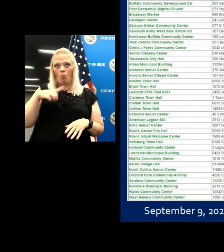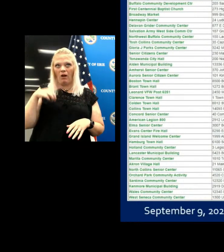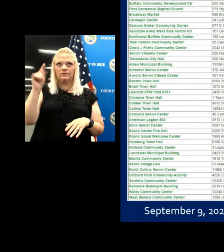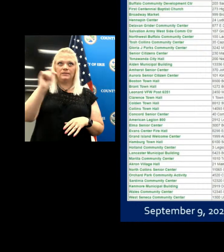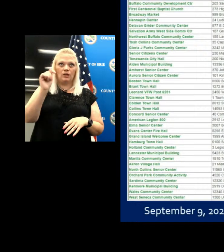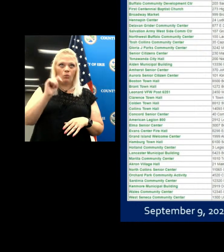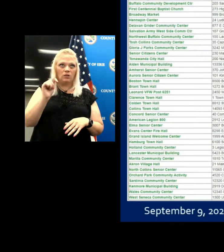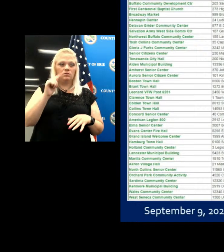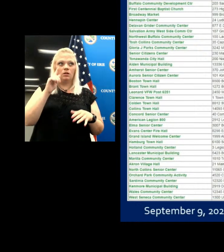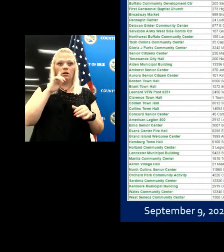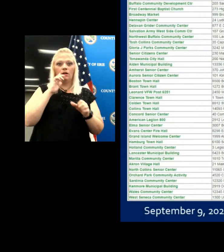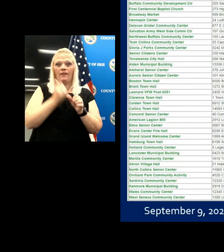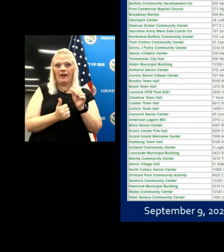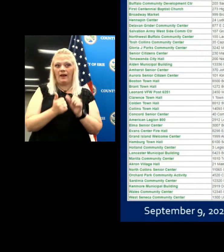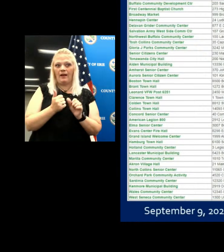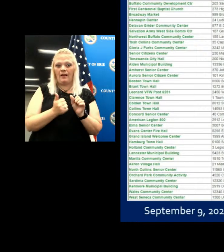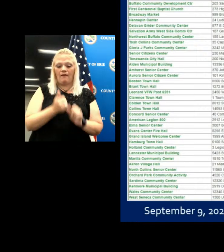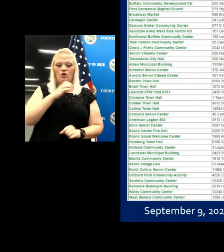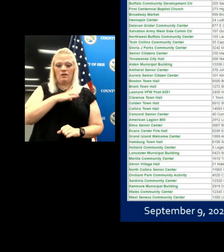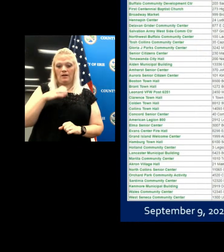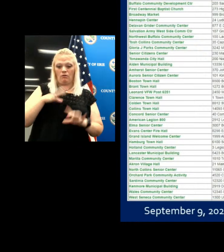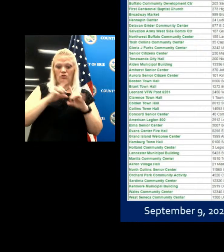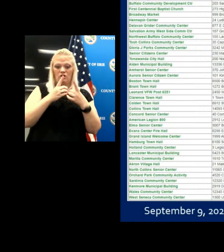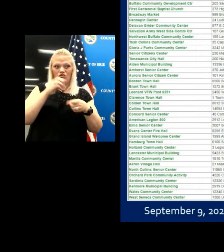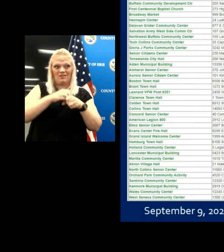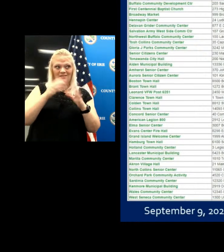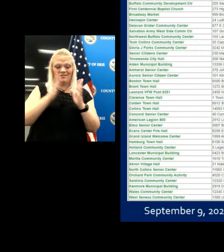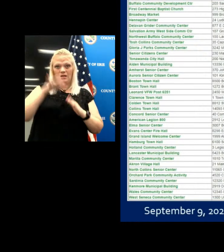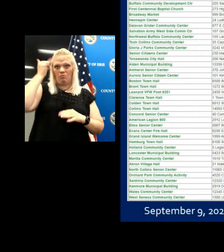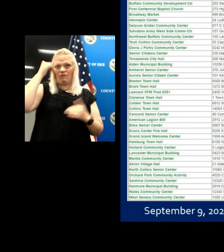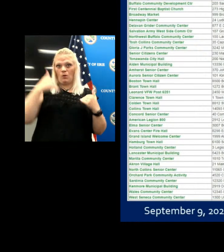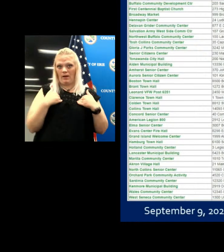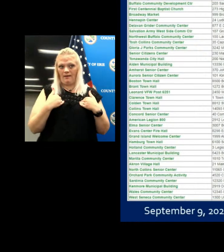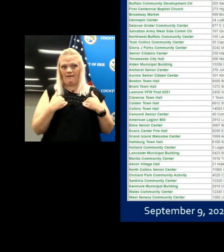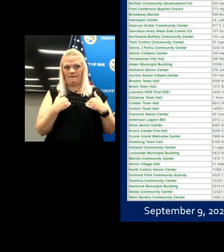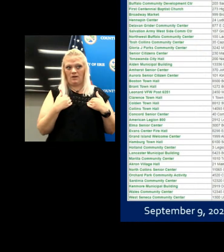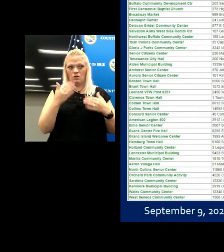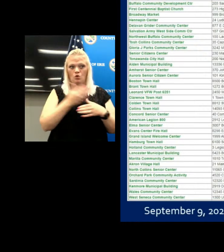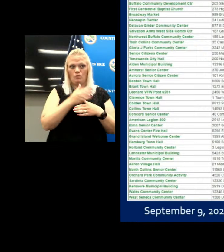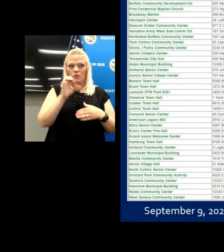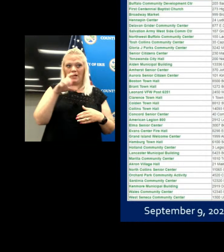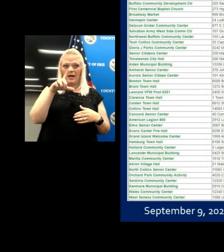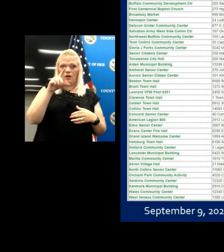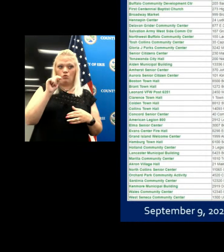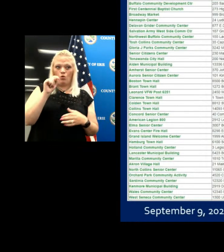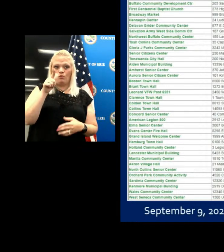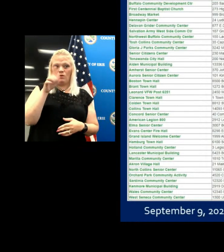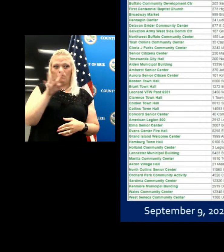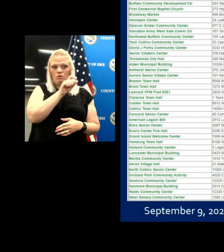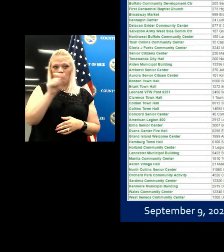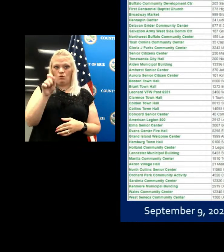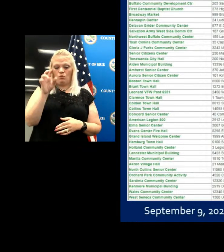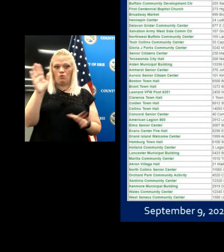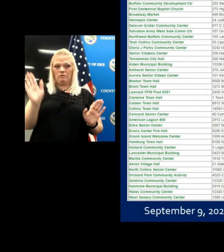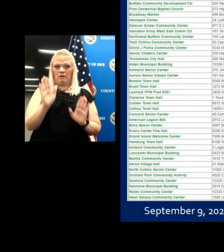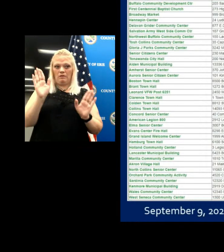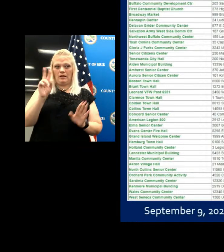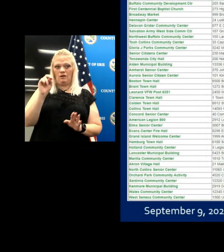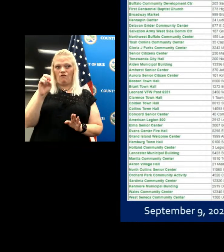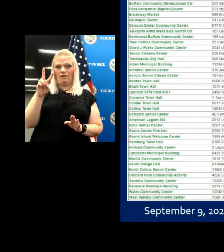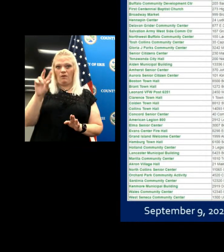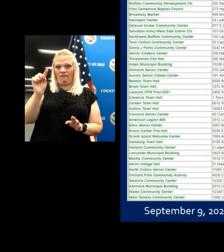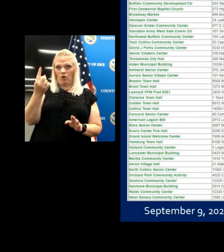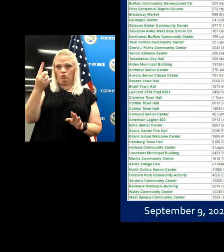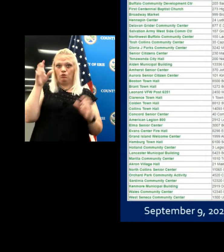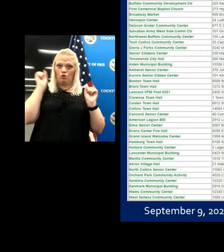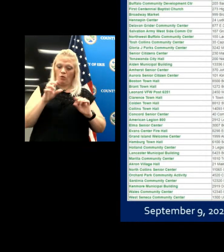one, and then every council district in the city of Buffalo has one. So between the dates of October 24th to Sunday, November 1st, you'll be able to